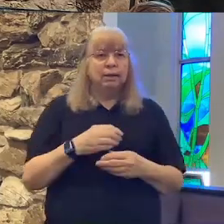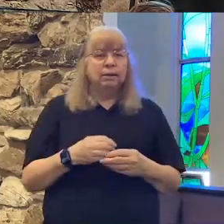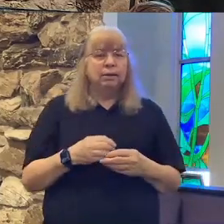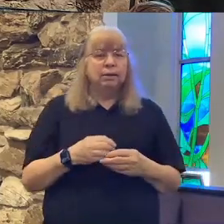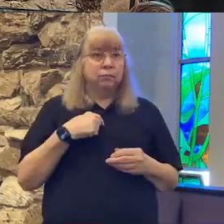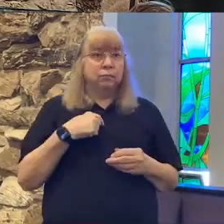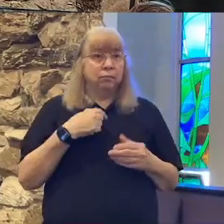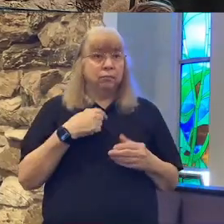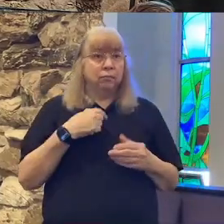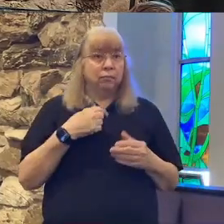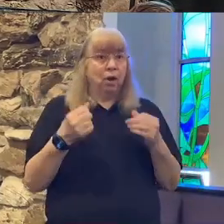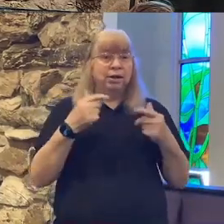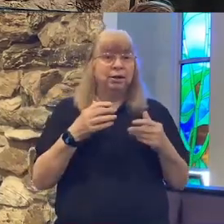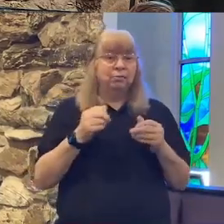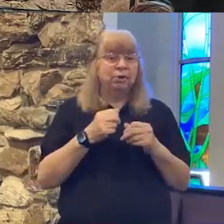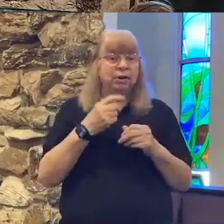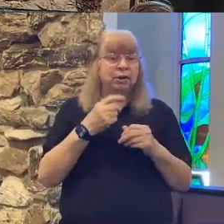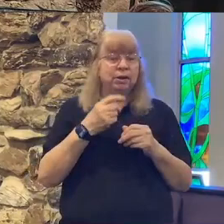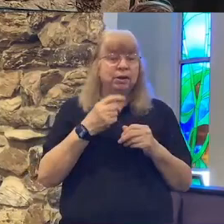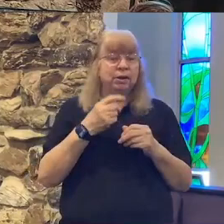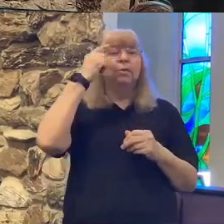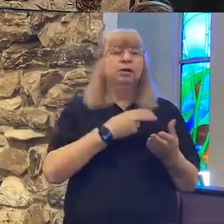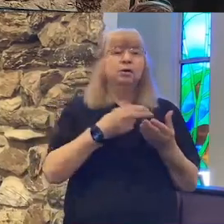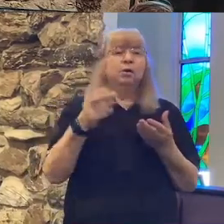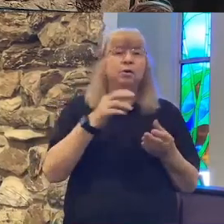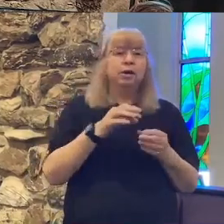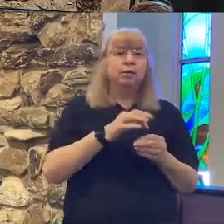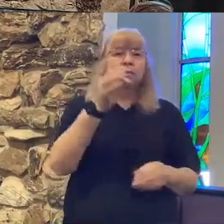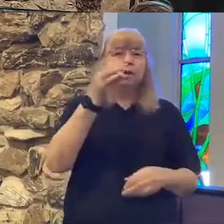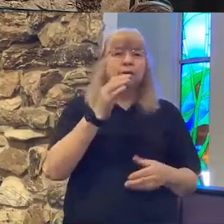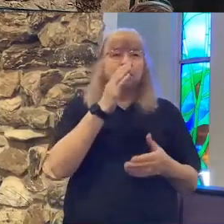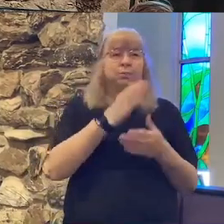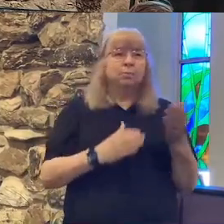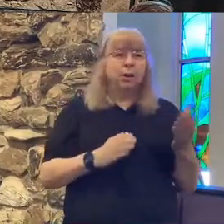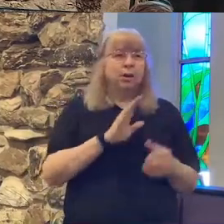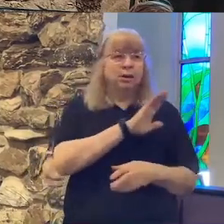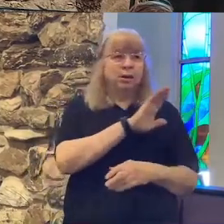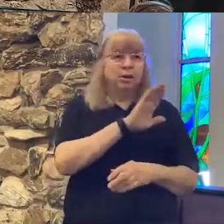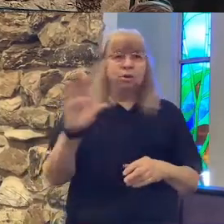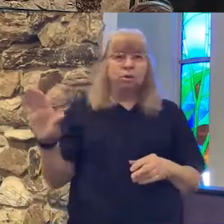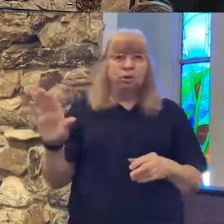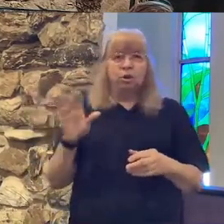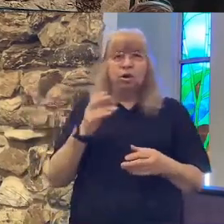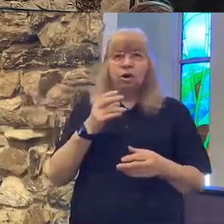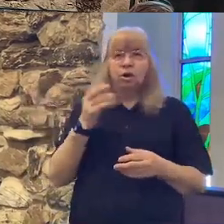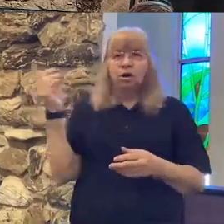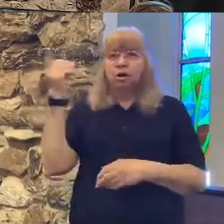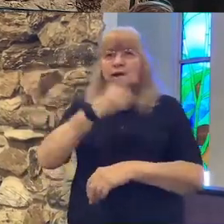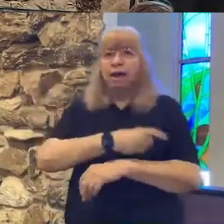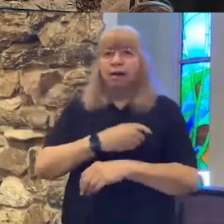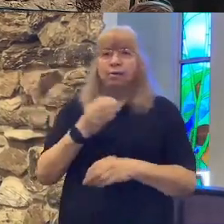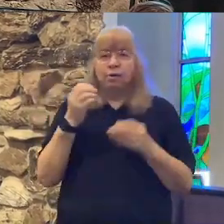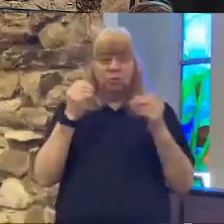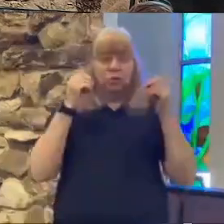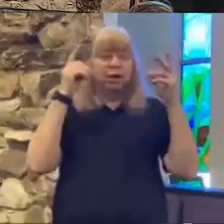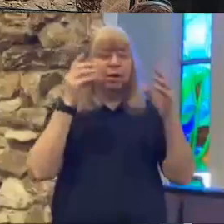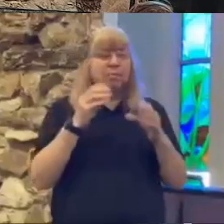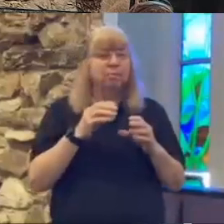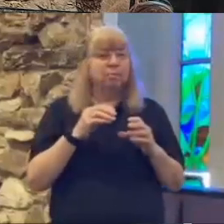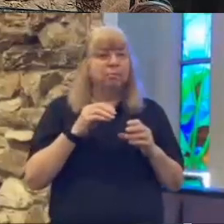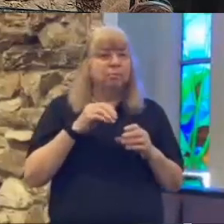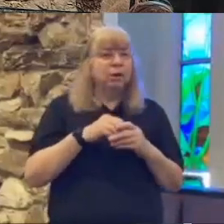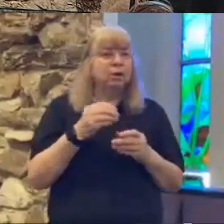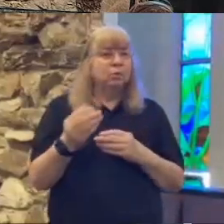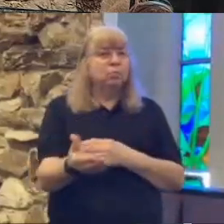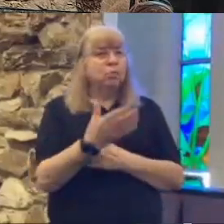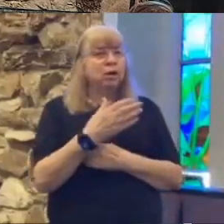live with that reminder of the Holy Spirit as part of your day. When you wake up within the morning, I want you to be